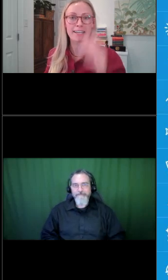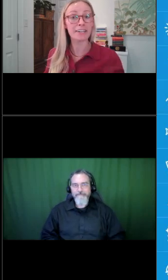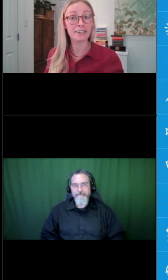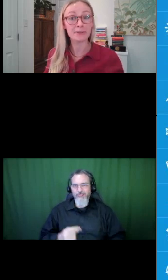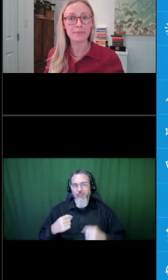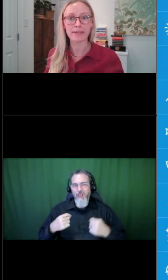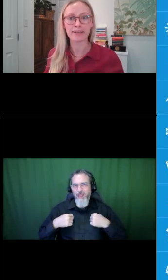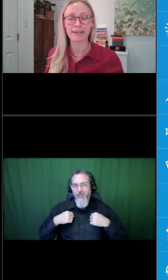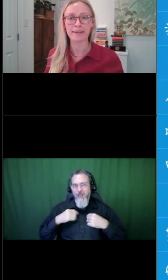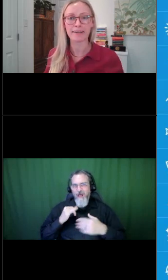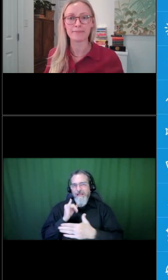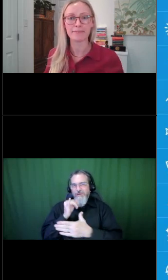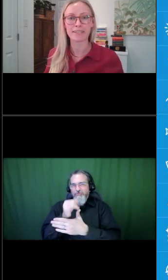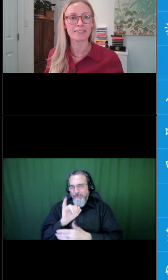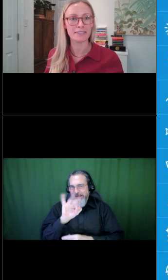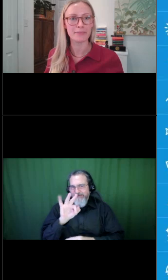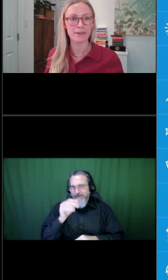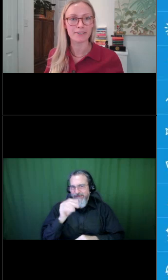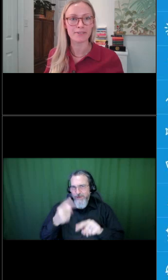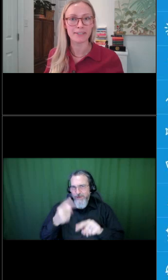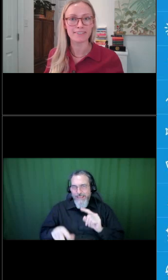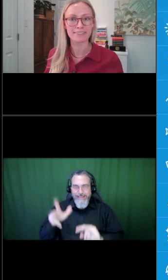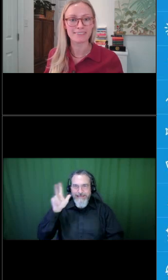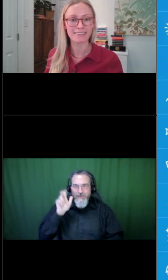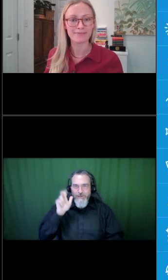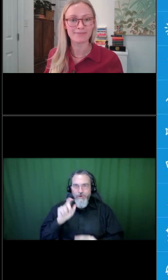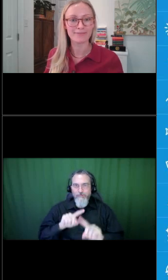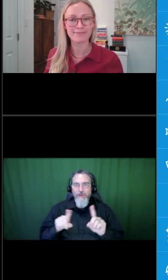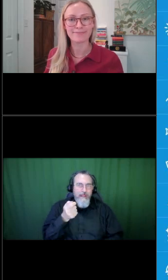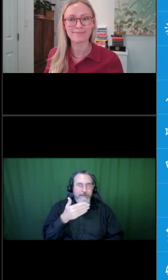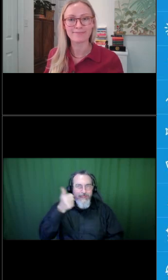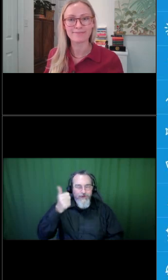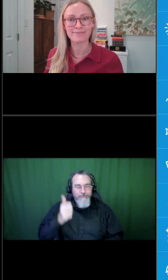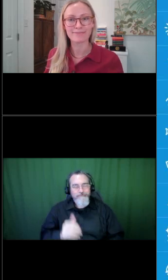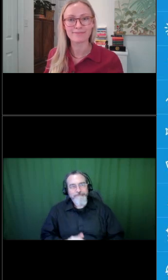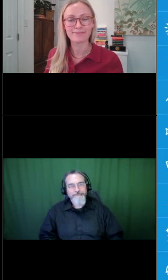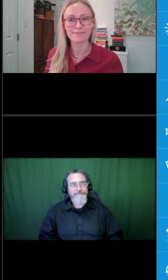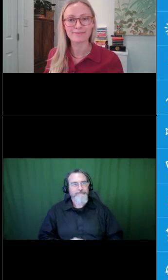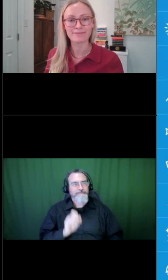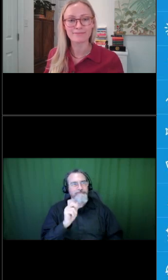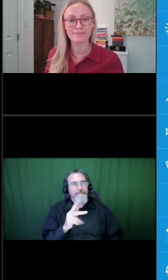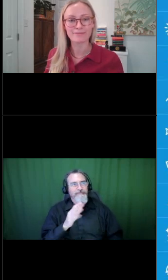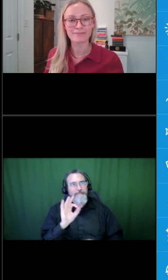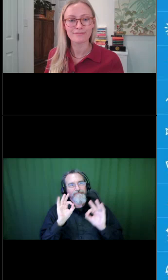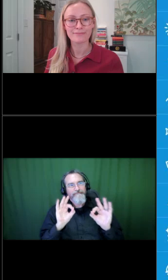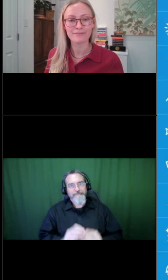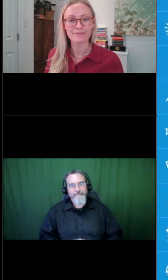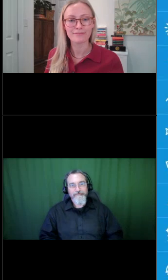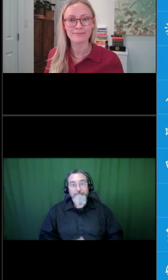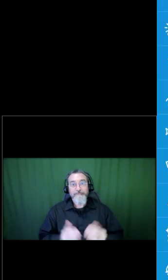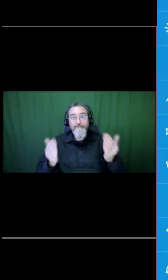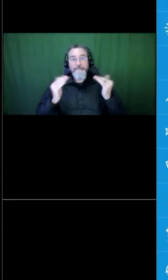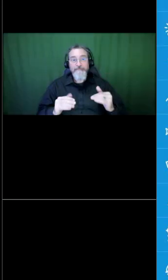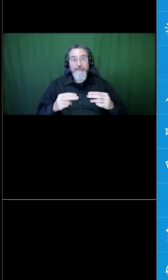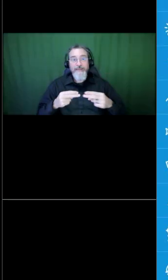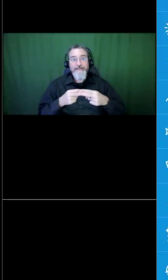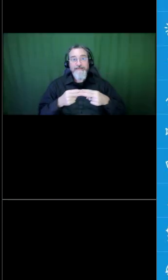if we can't hear you, but that sounds a bit better to me. Okay, perfect. On the next slide, please.